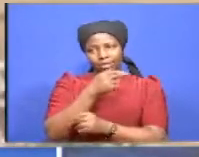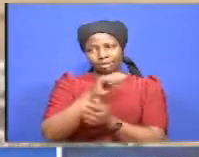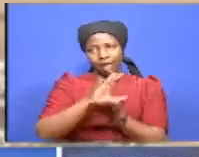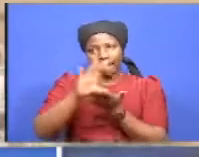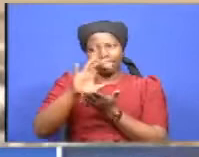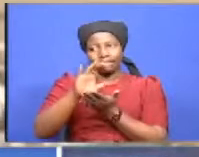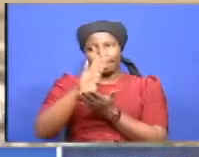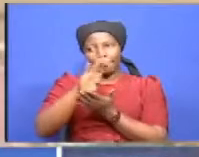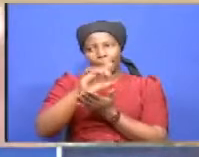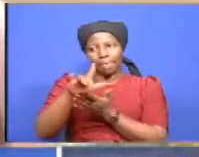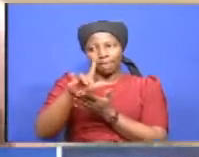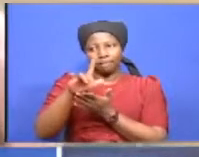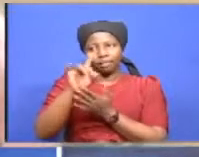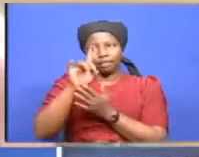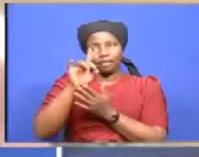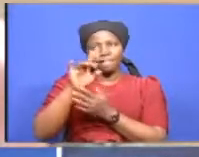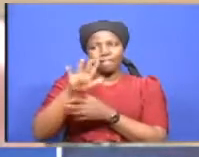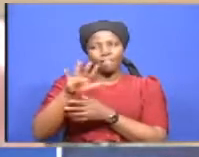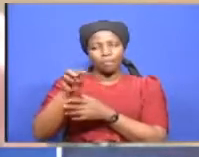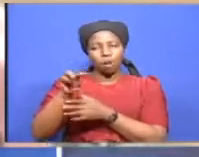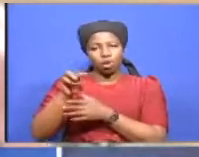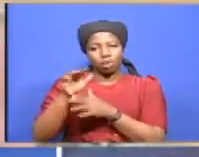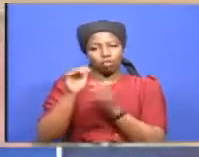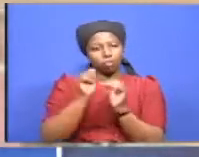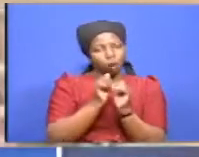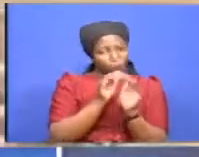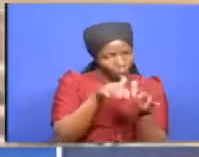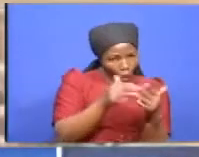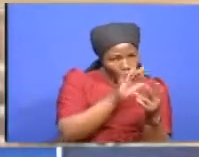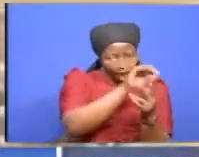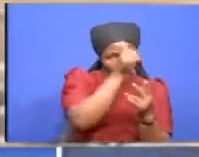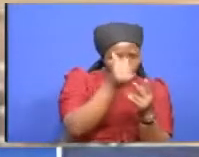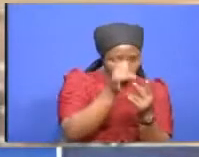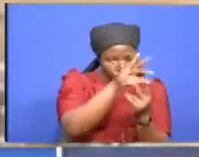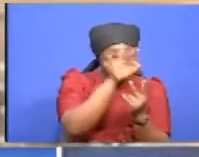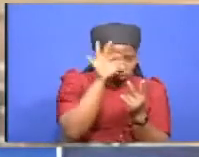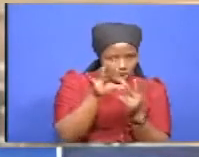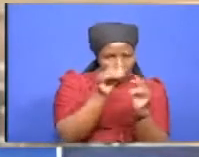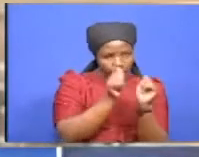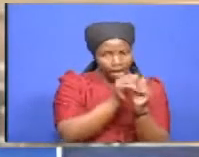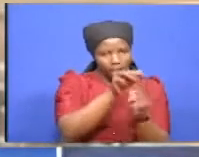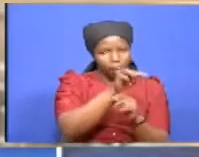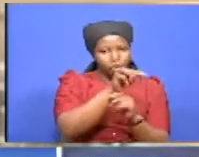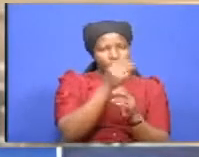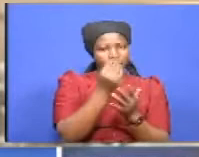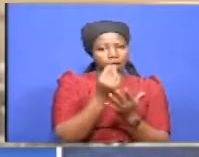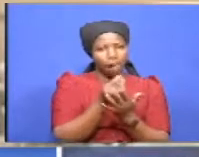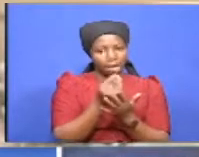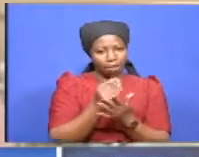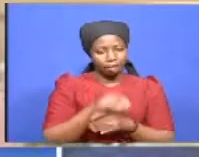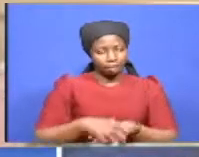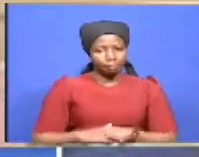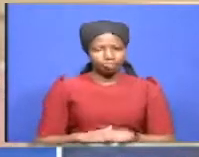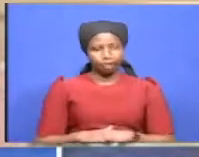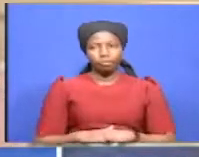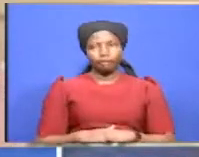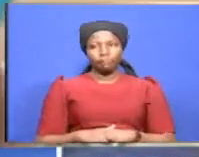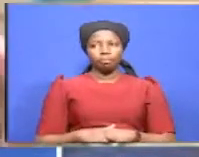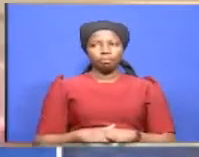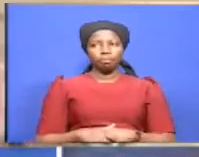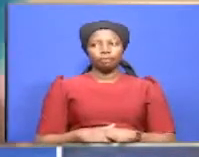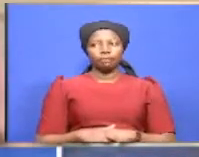an alternative one of about 10 million shillings, saying that also directing